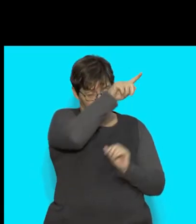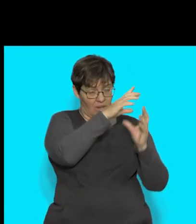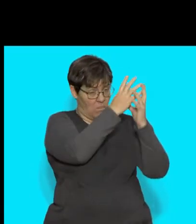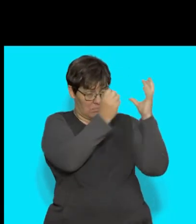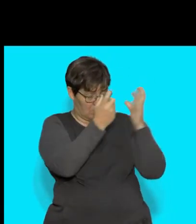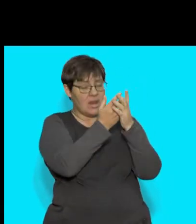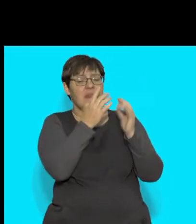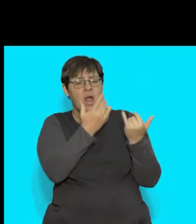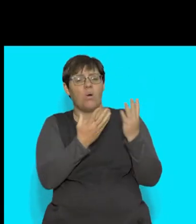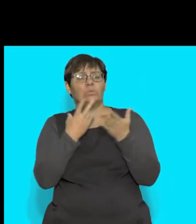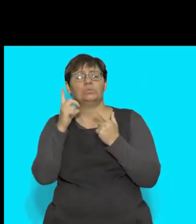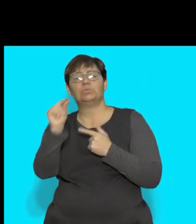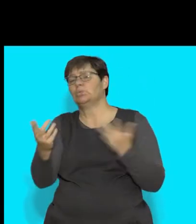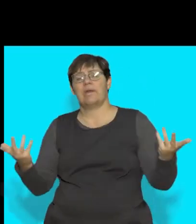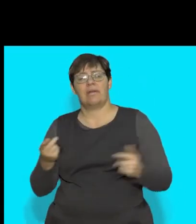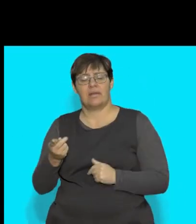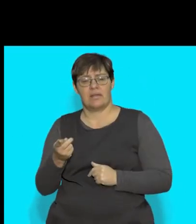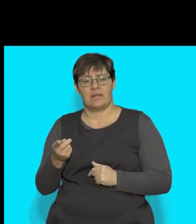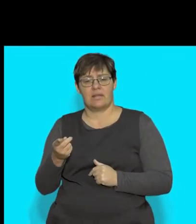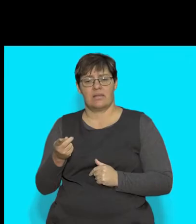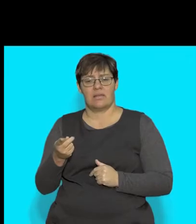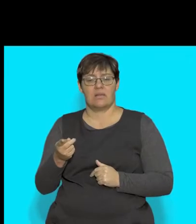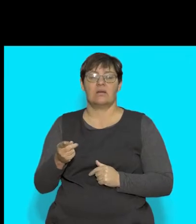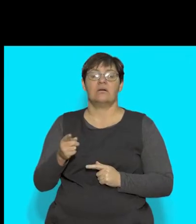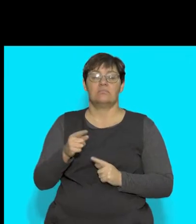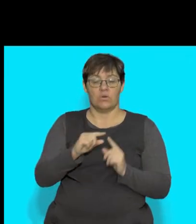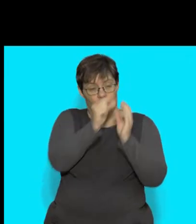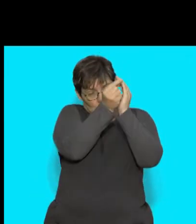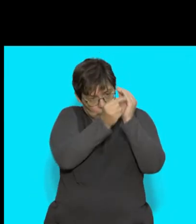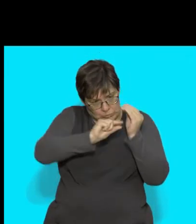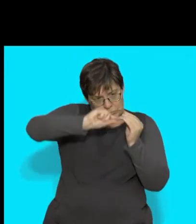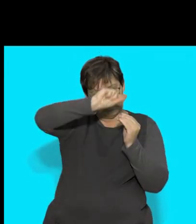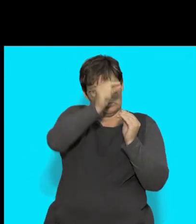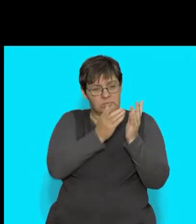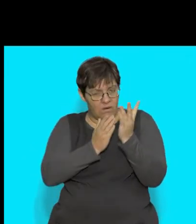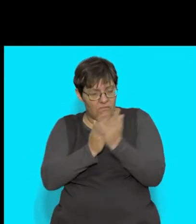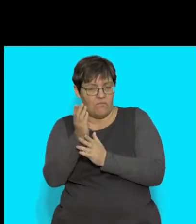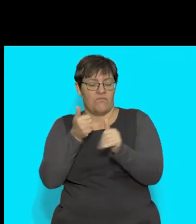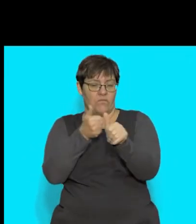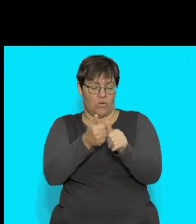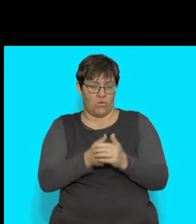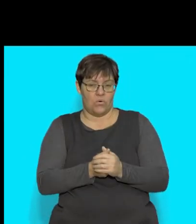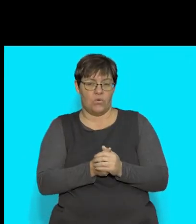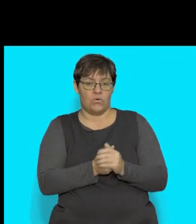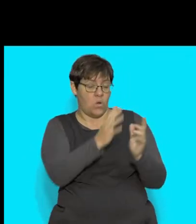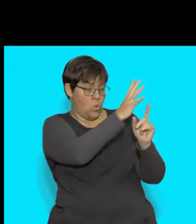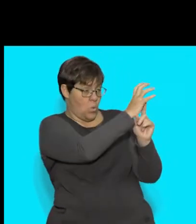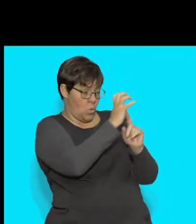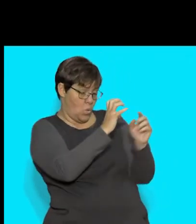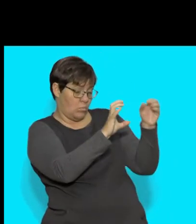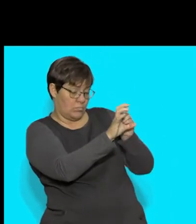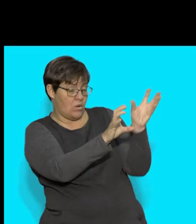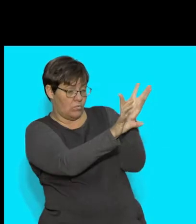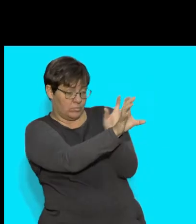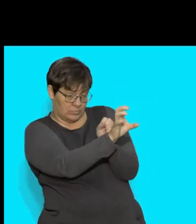quickly, all of this, all right, now where's it going? It's going to go along the journey of